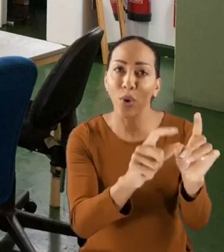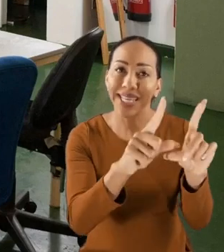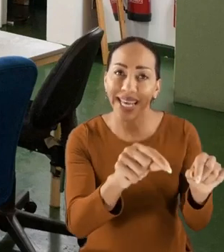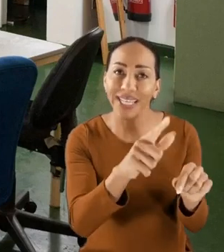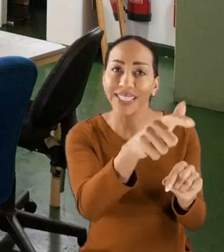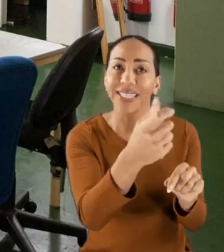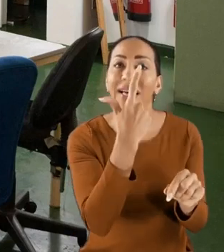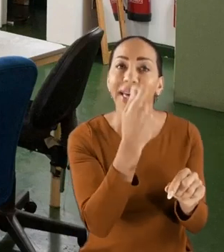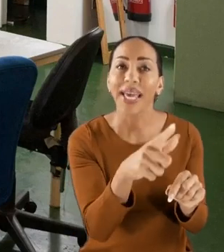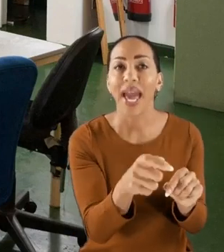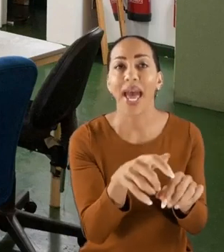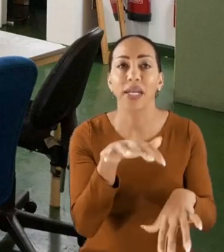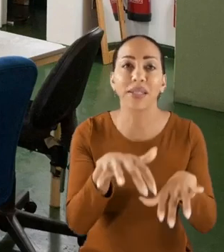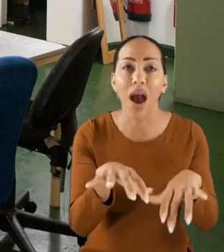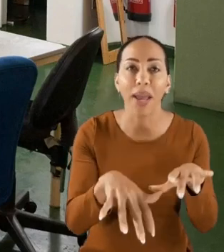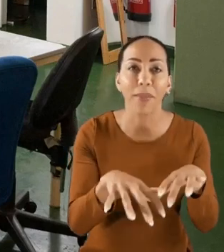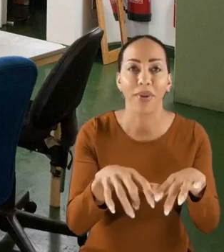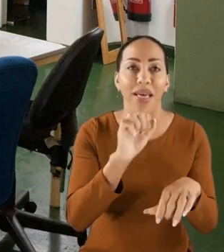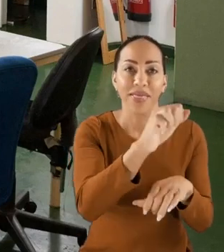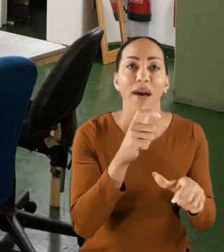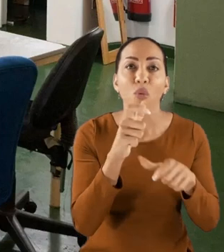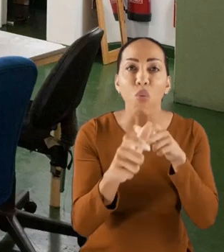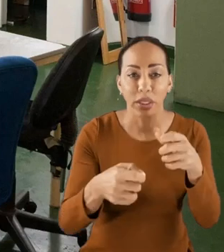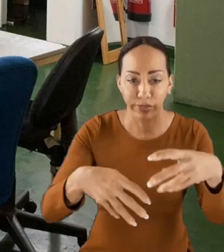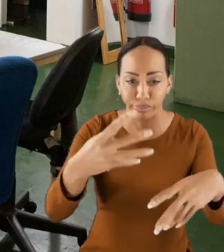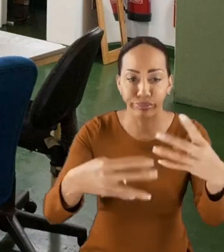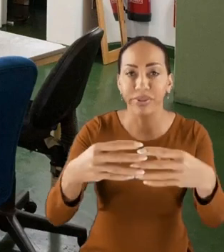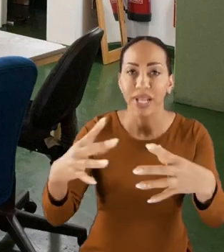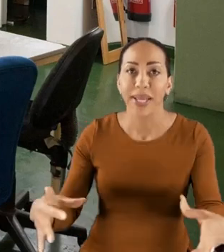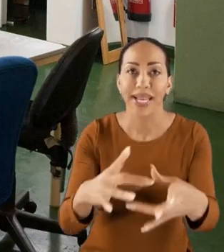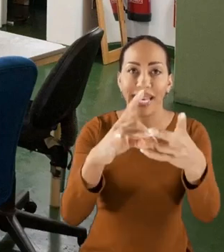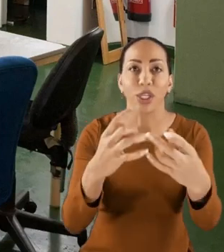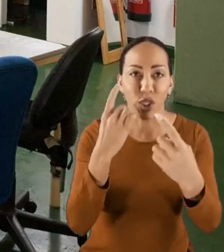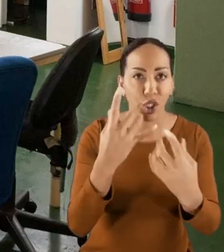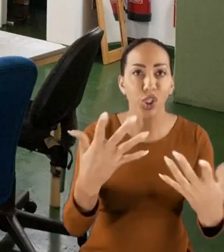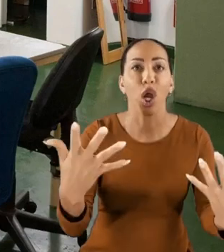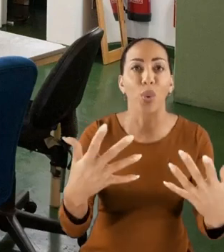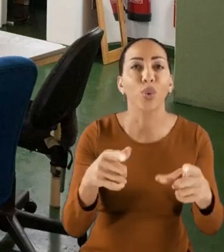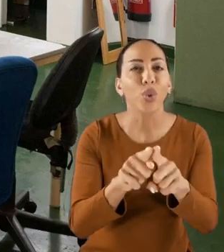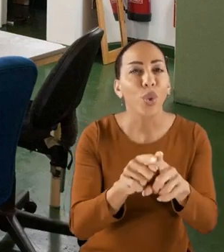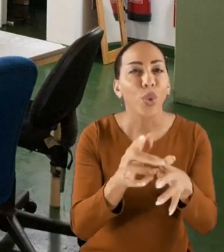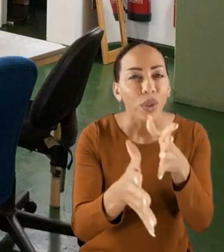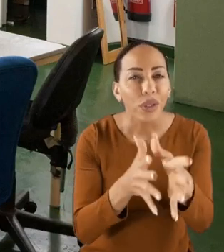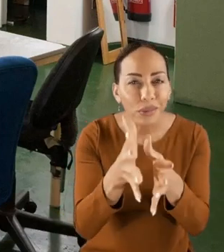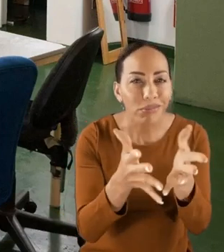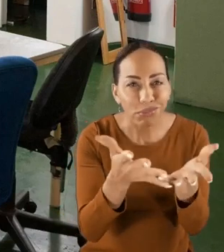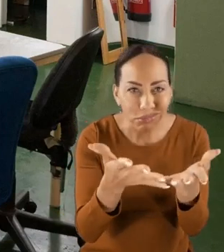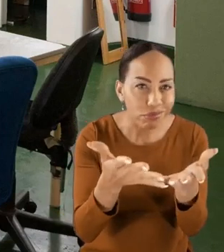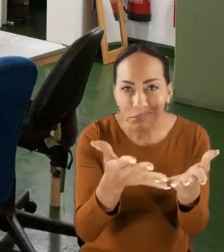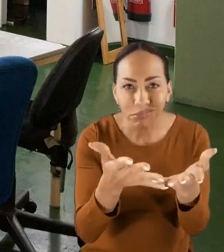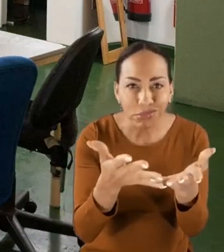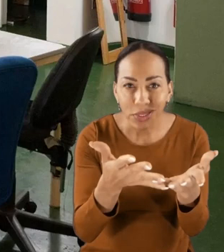can type onto a feed that always appears on the screen so that becomes part of the show as well?